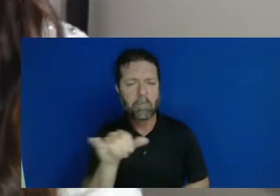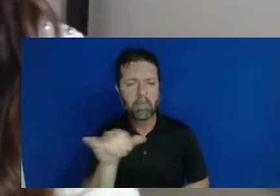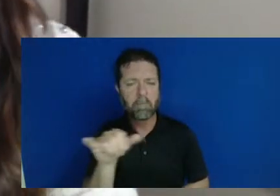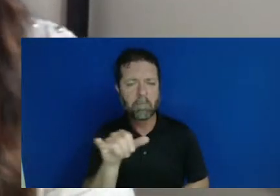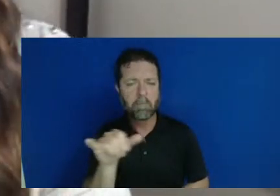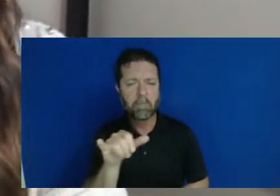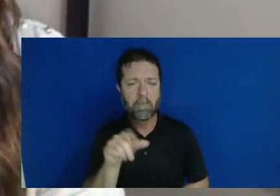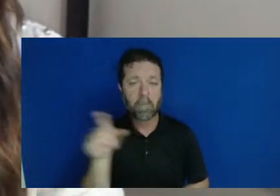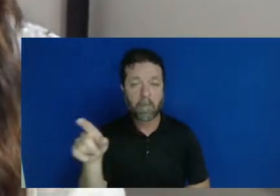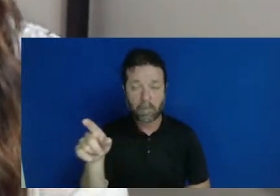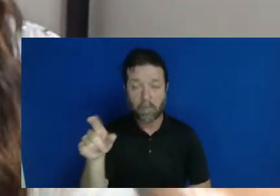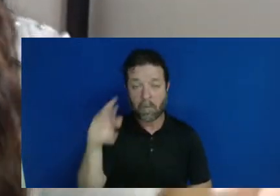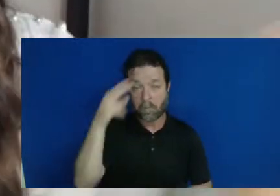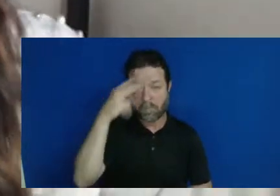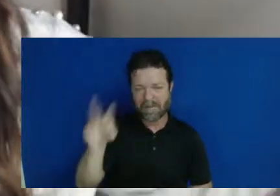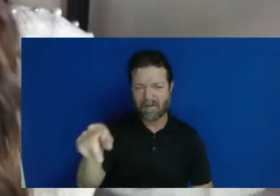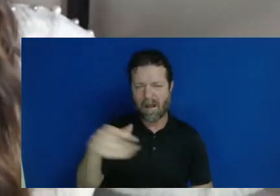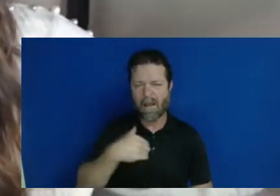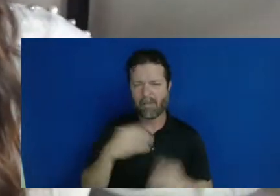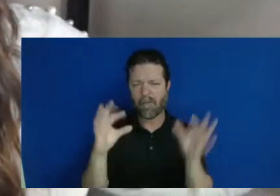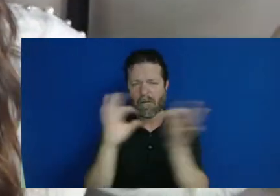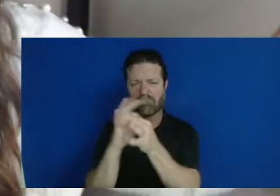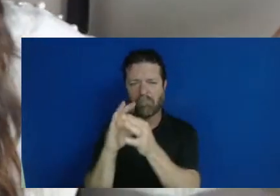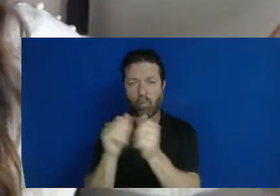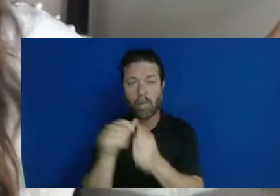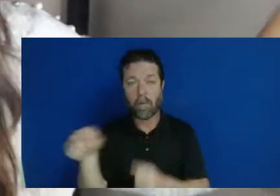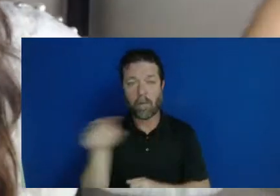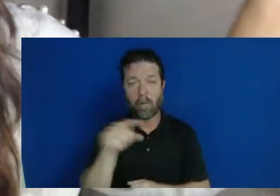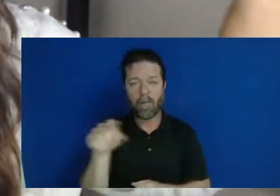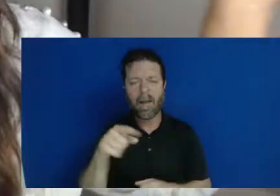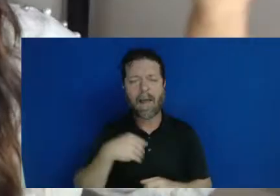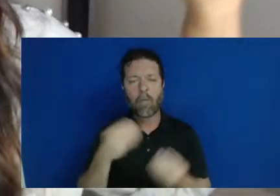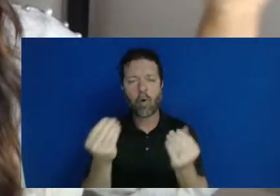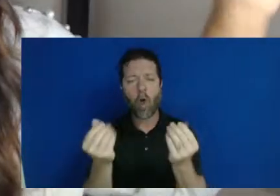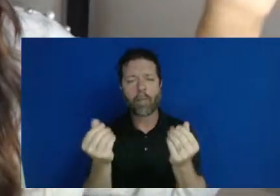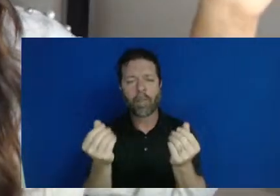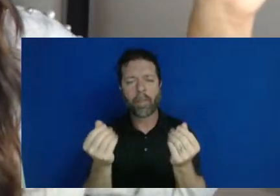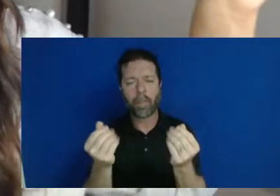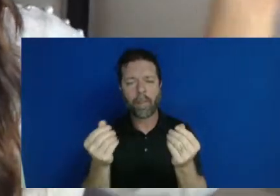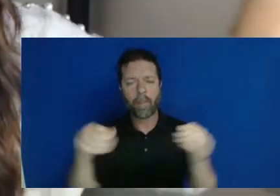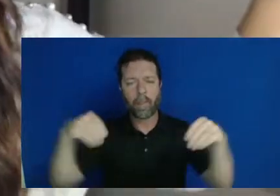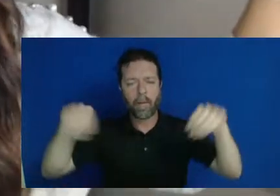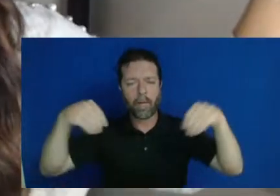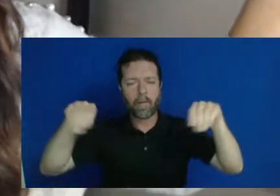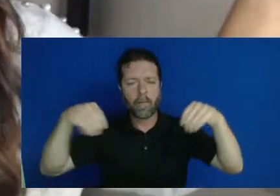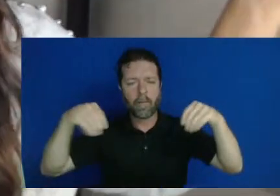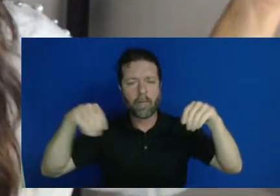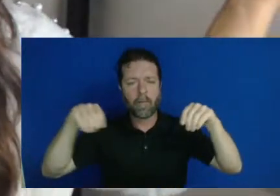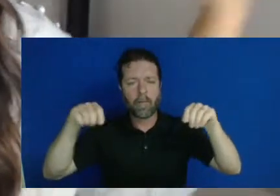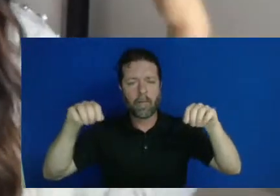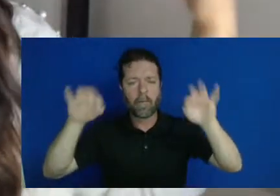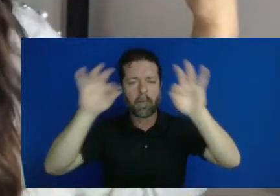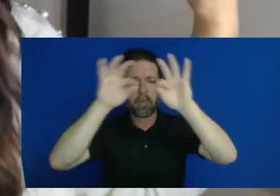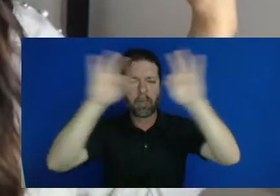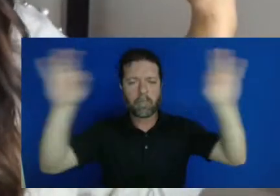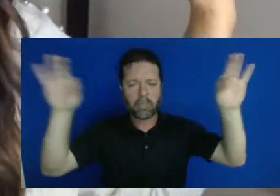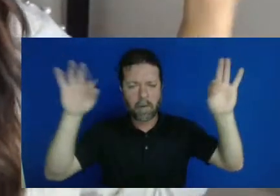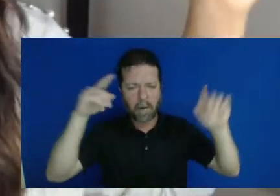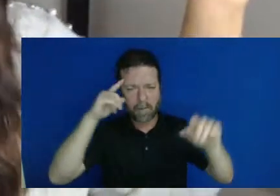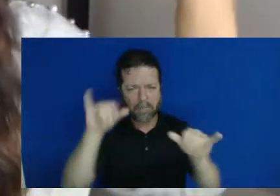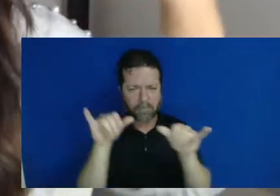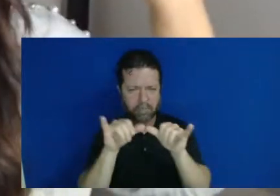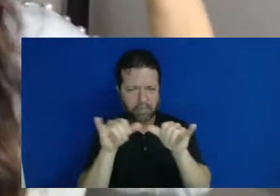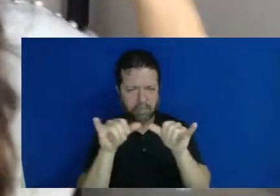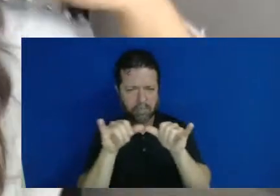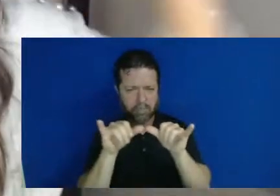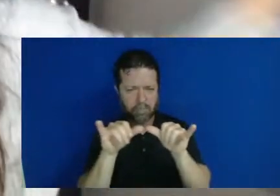it is like a cloth backdrop. So you're able to size it to the wall that you're choosing, or